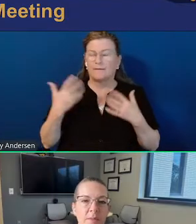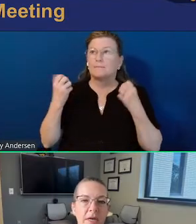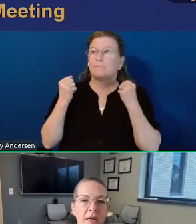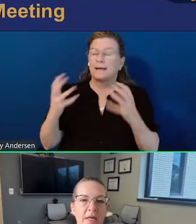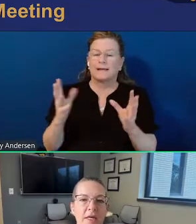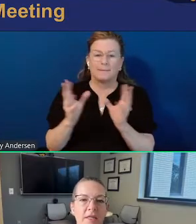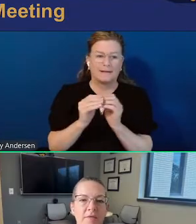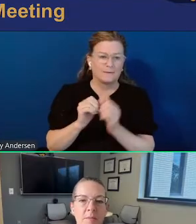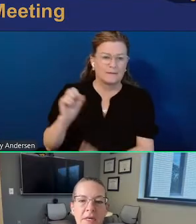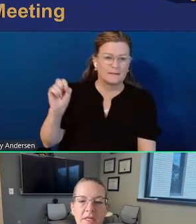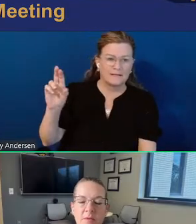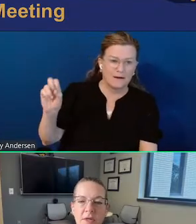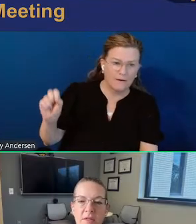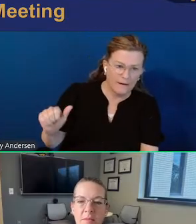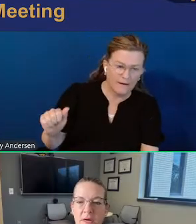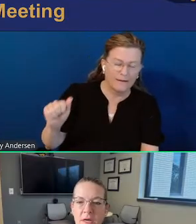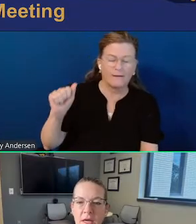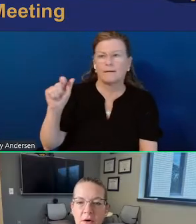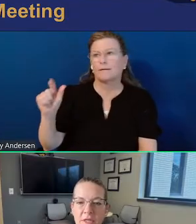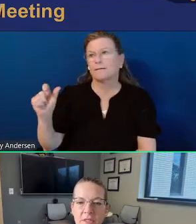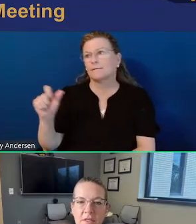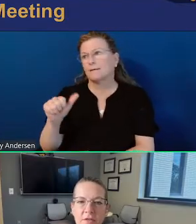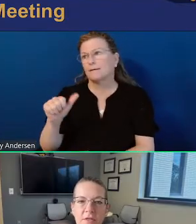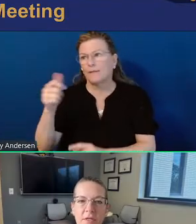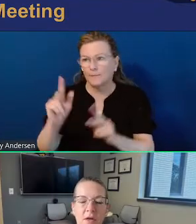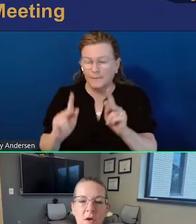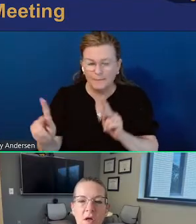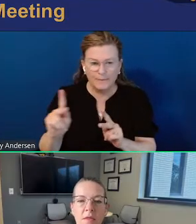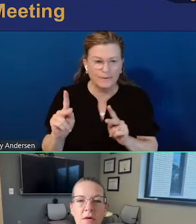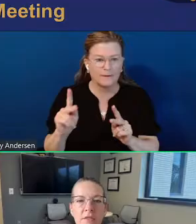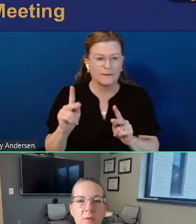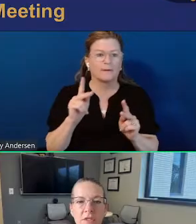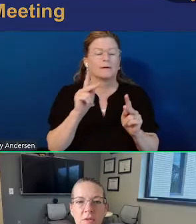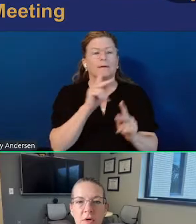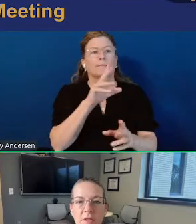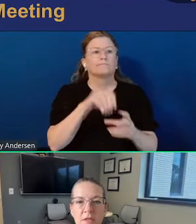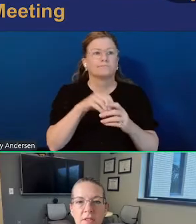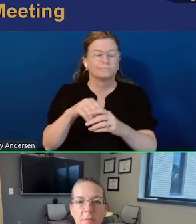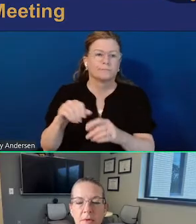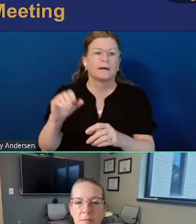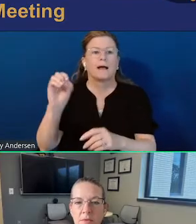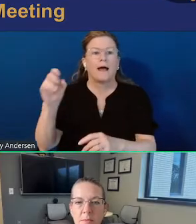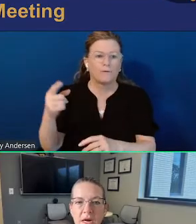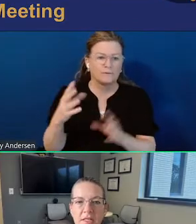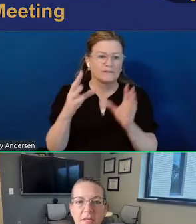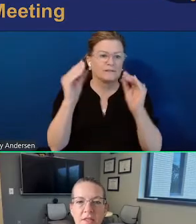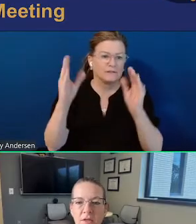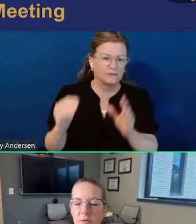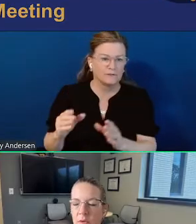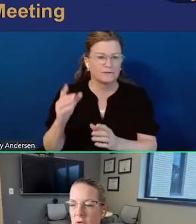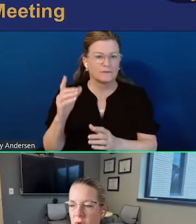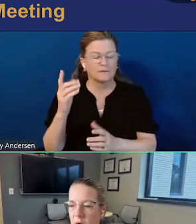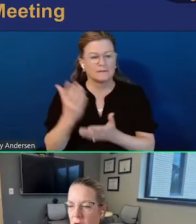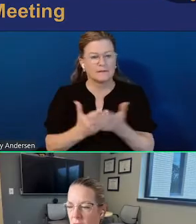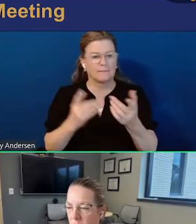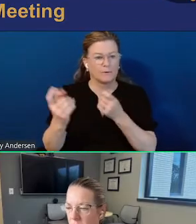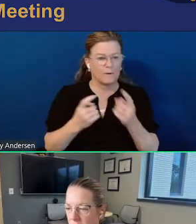and been participating in different meetings with the outreach teachers, and there is question marks in some people's minds as